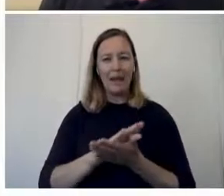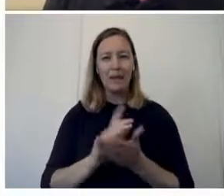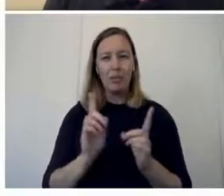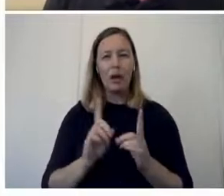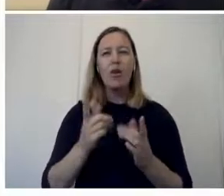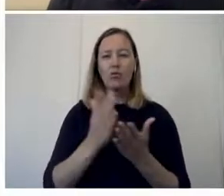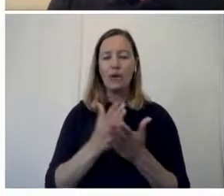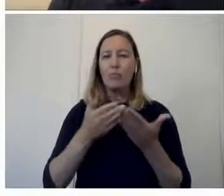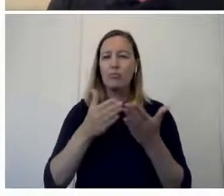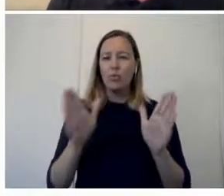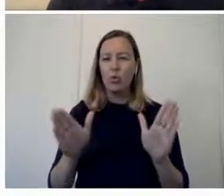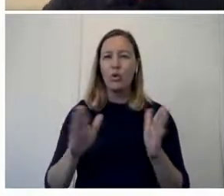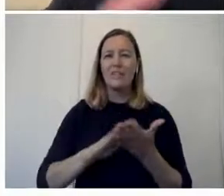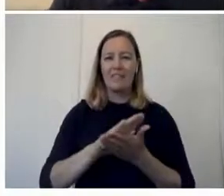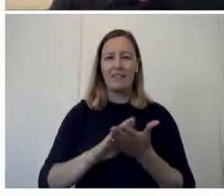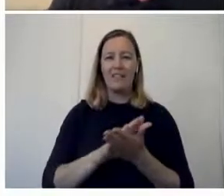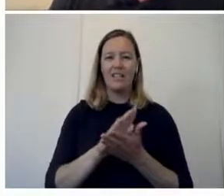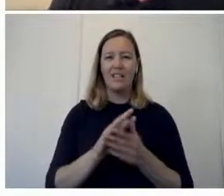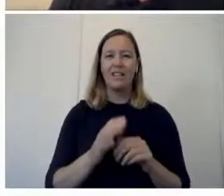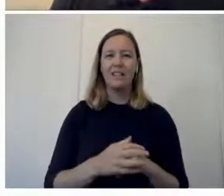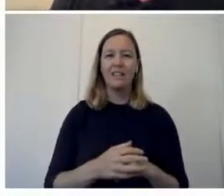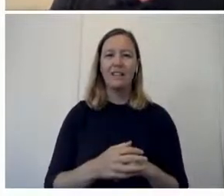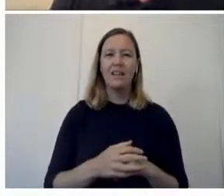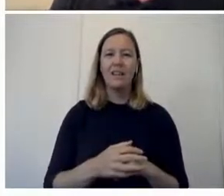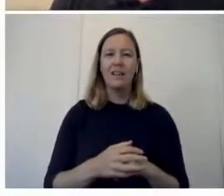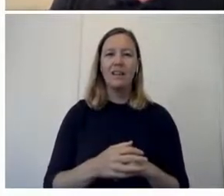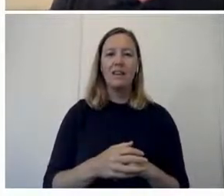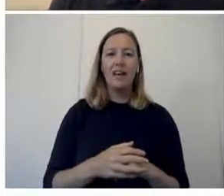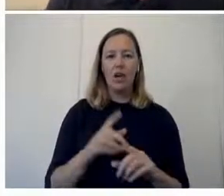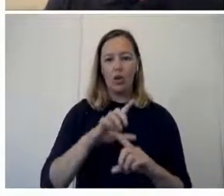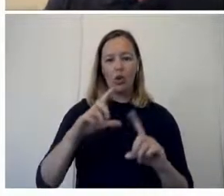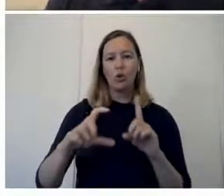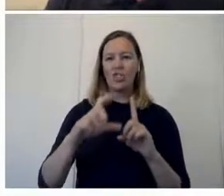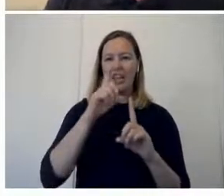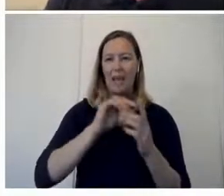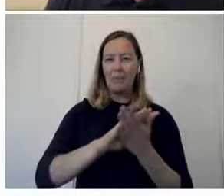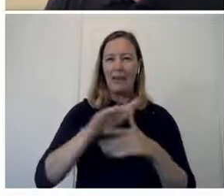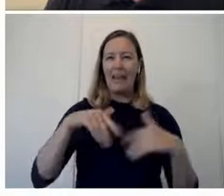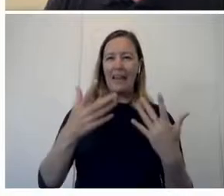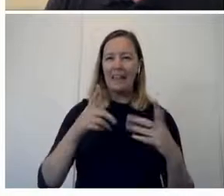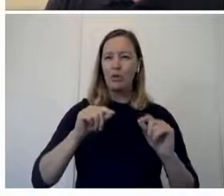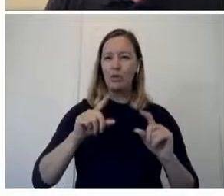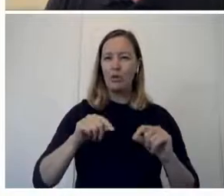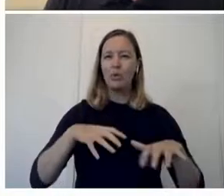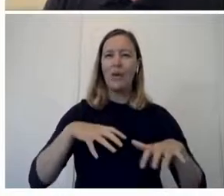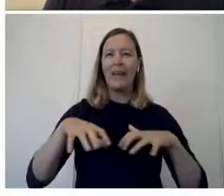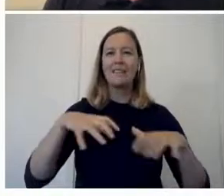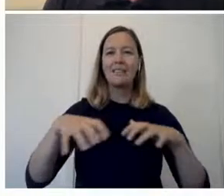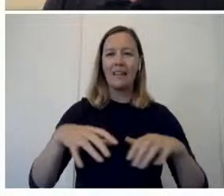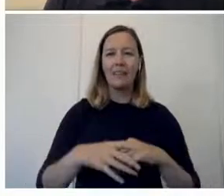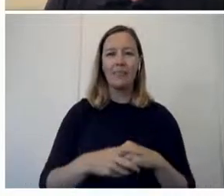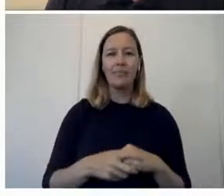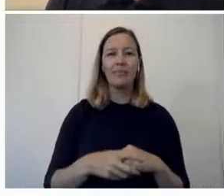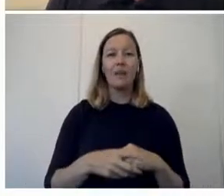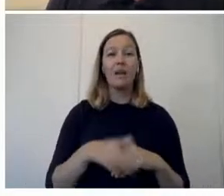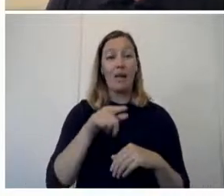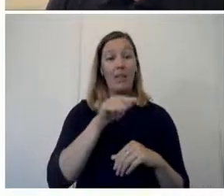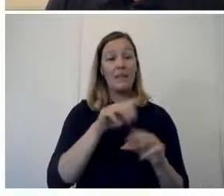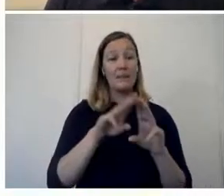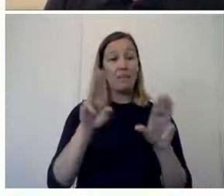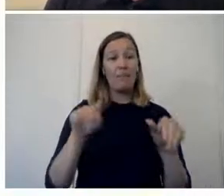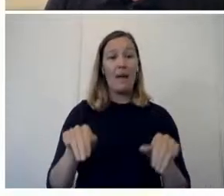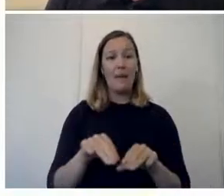definition of the term culture. It could be pretty much anything that you do actively. You can see from this little map that that compares well